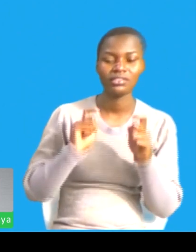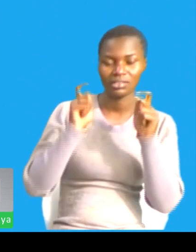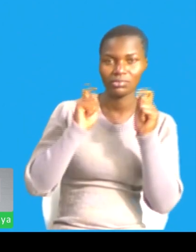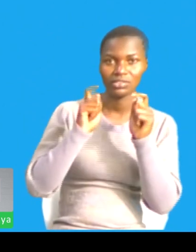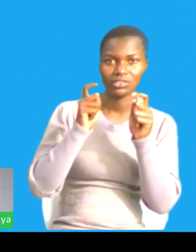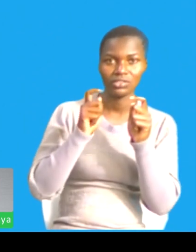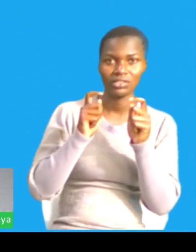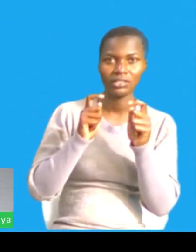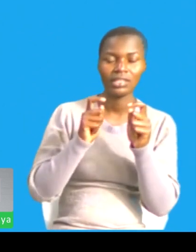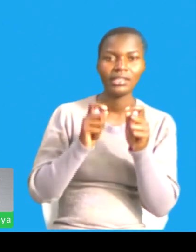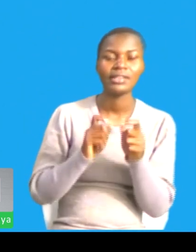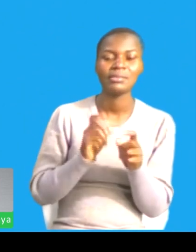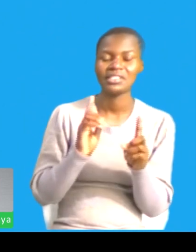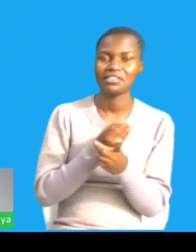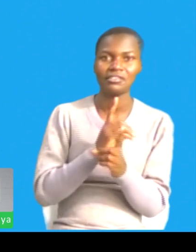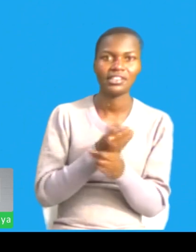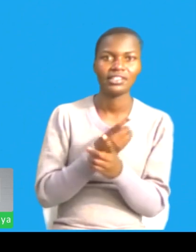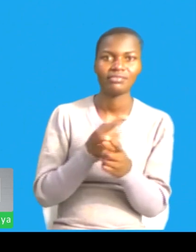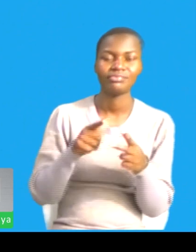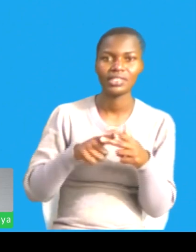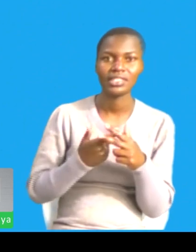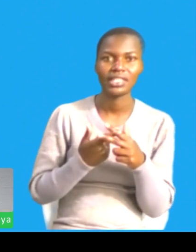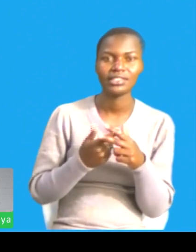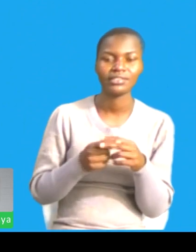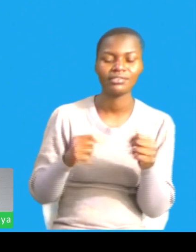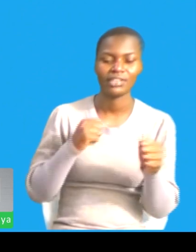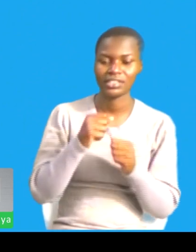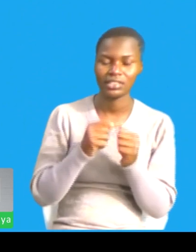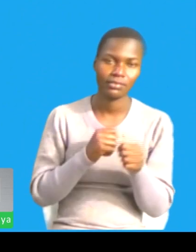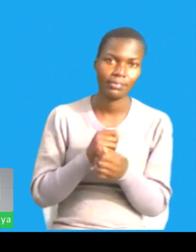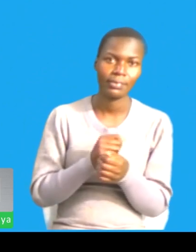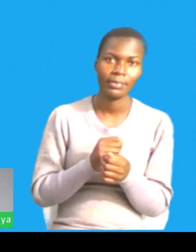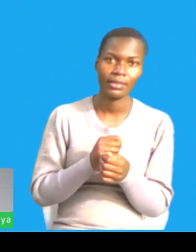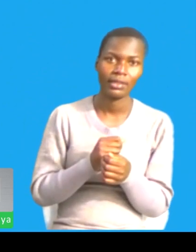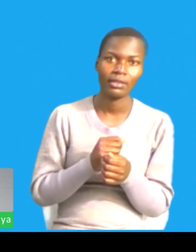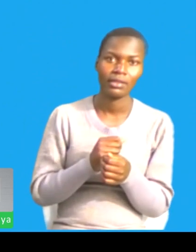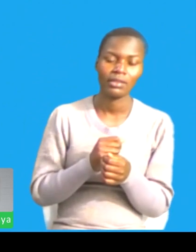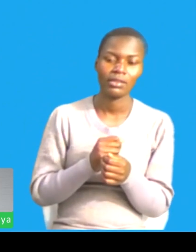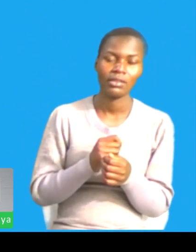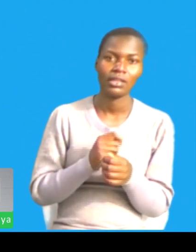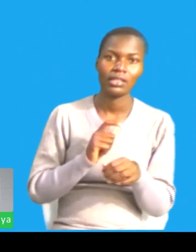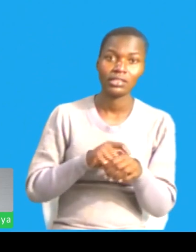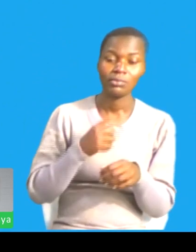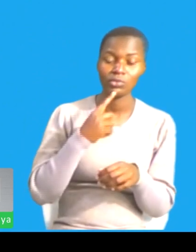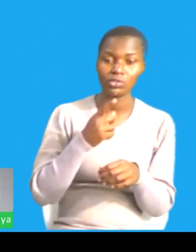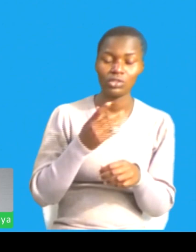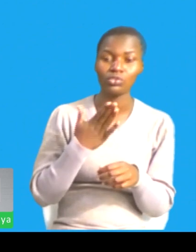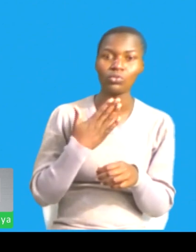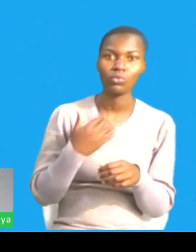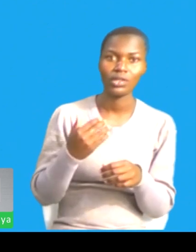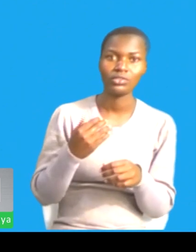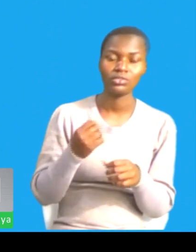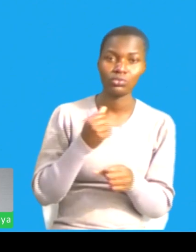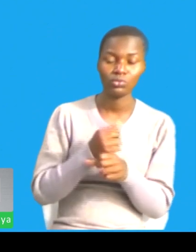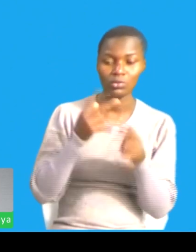kama hiyo sasa ni kuanzisha vita. Jonah, somebody said that it looks like when you say that you want to do a peaceful demonstration, even when you put the word peaceful,